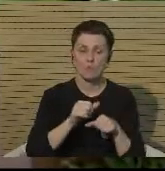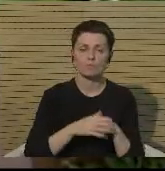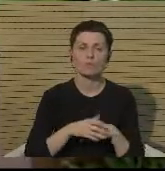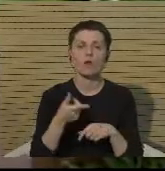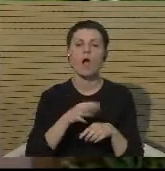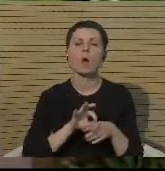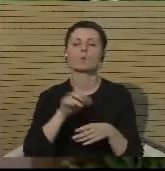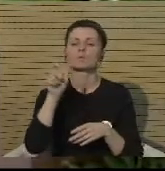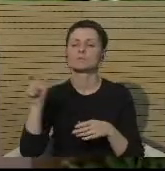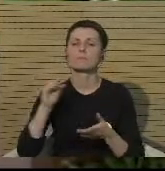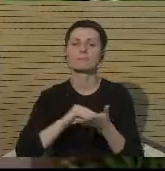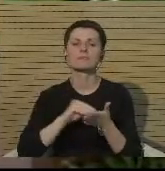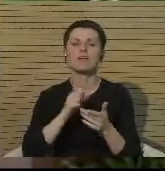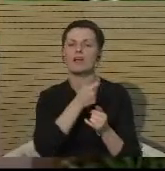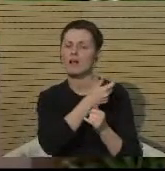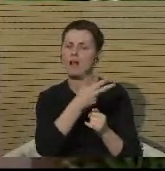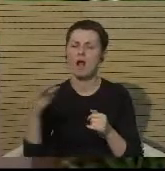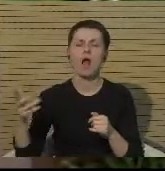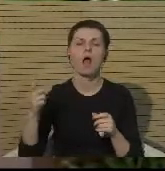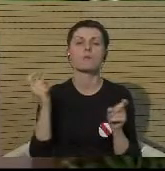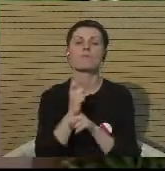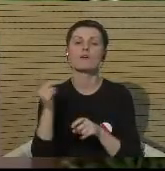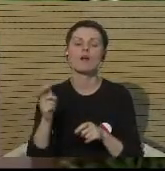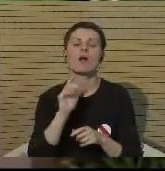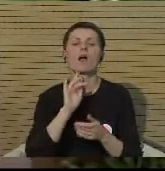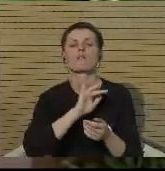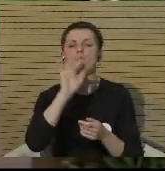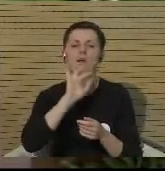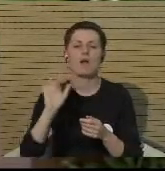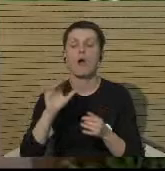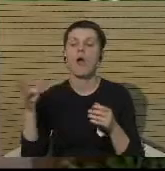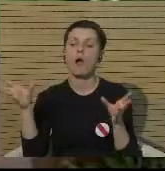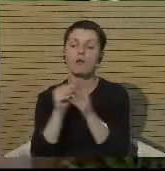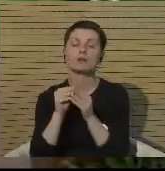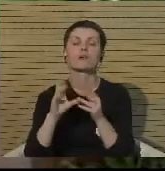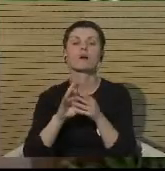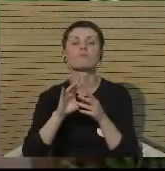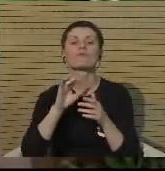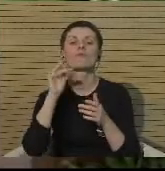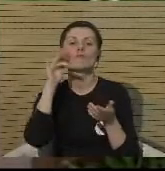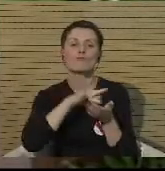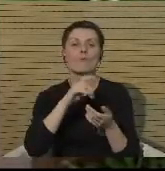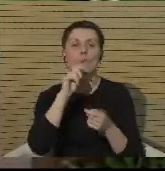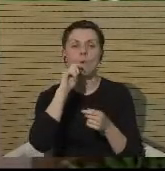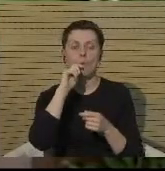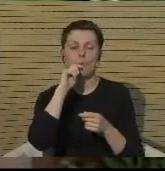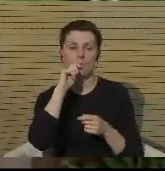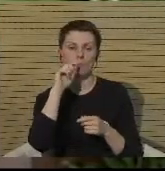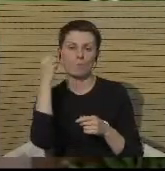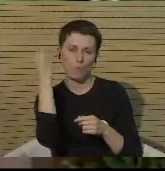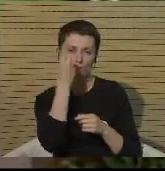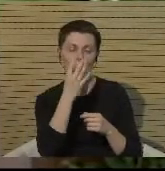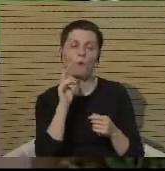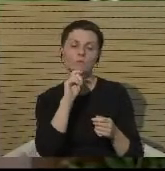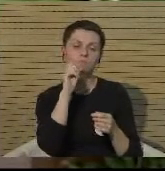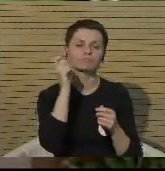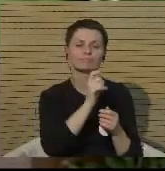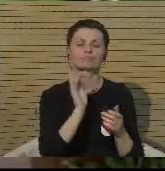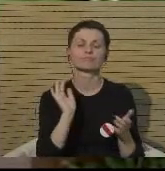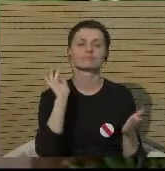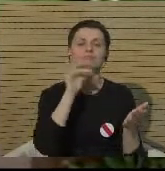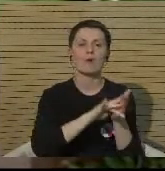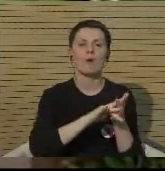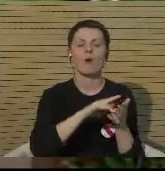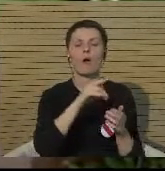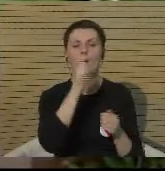It started in an initiative at the beginning of 2000 when